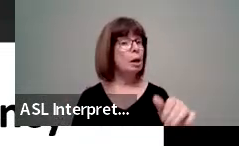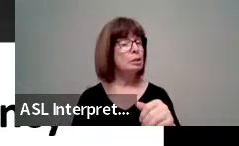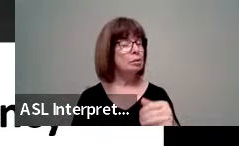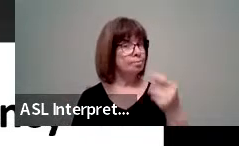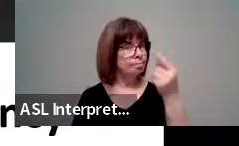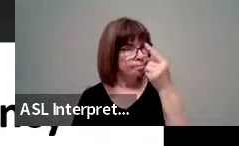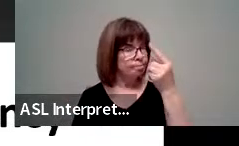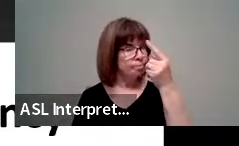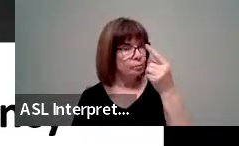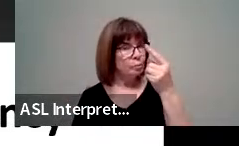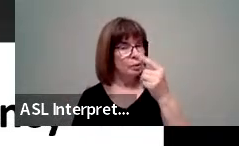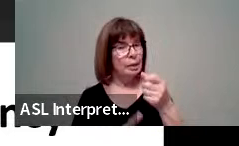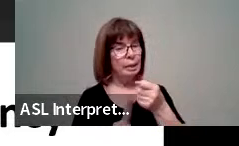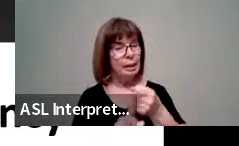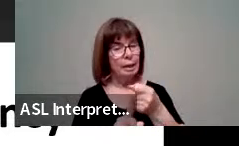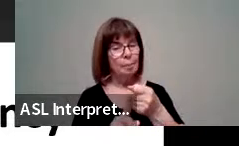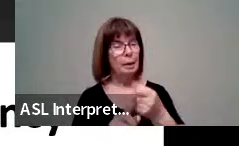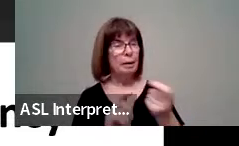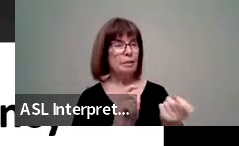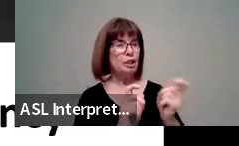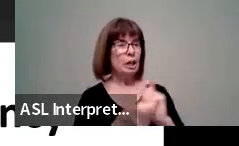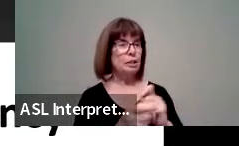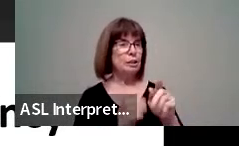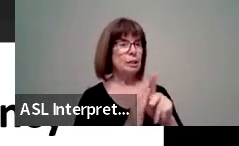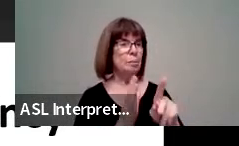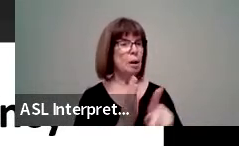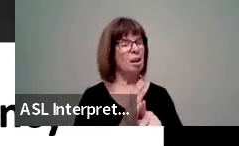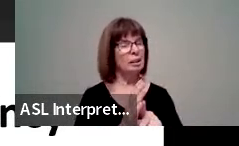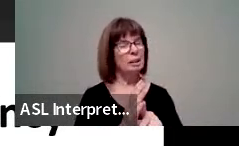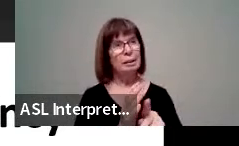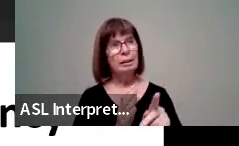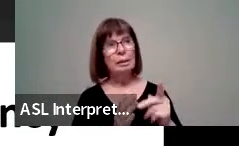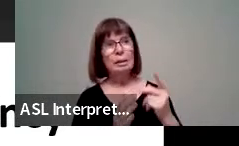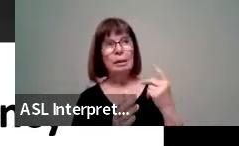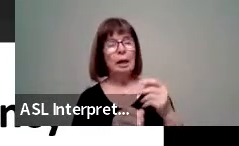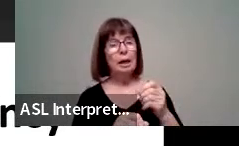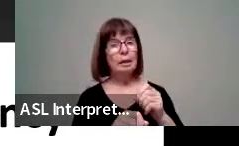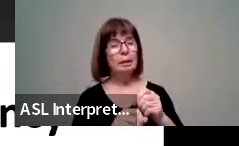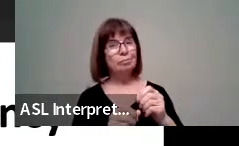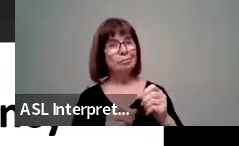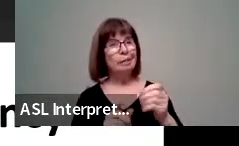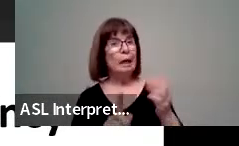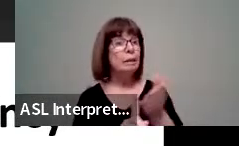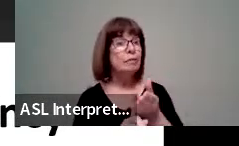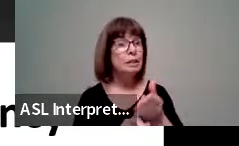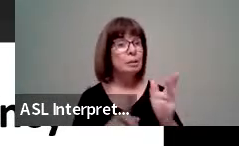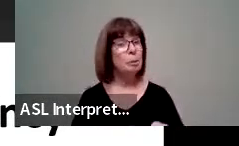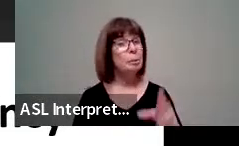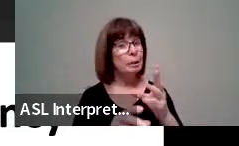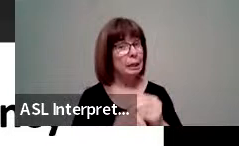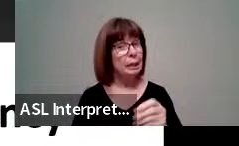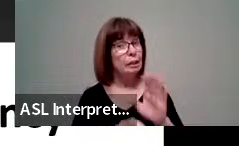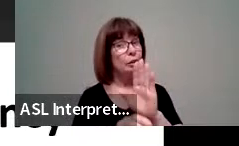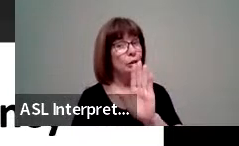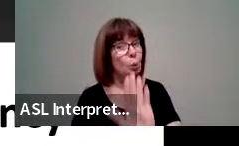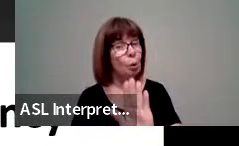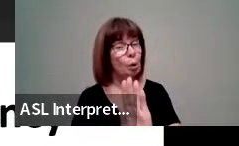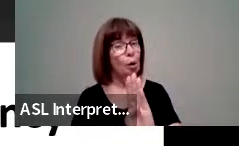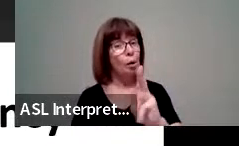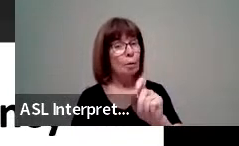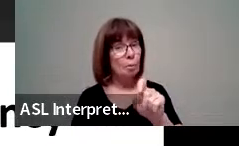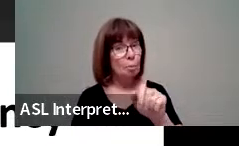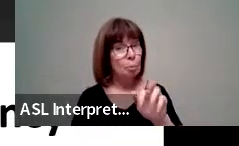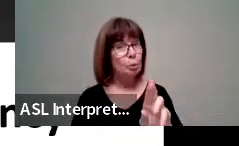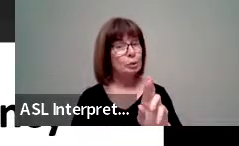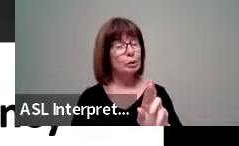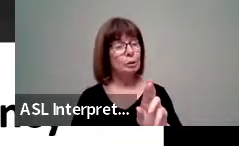of changes in these policies would have on things like convincing people to get their booster shots, right? We really want to make sure that we're not doing